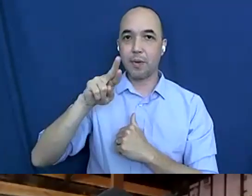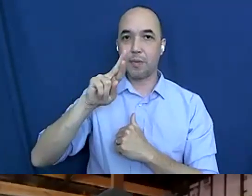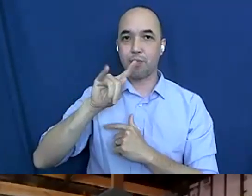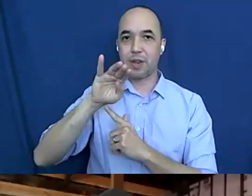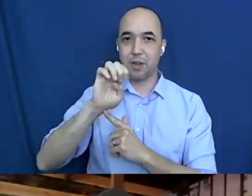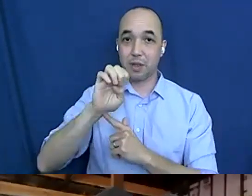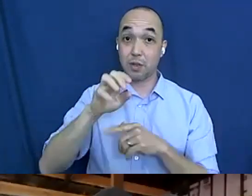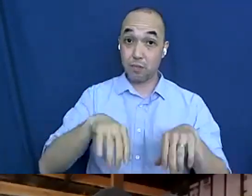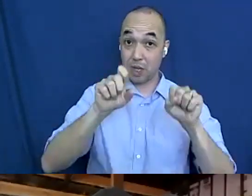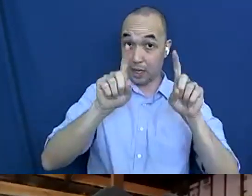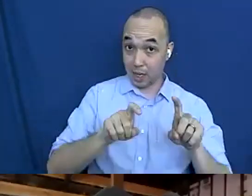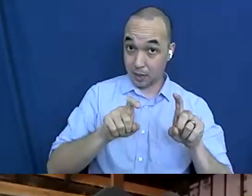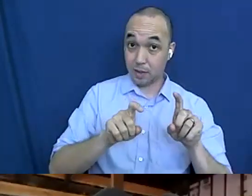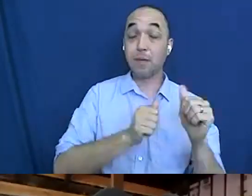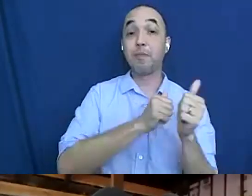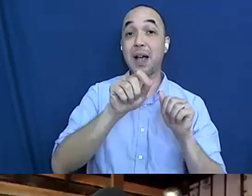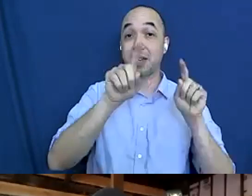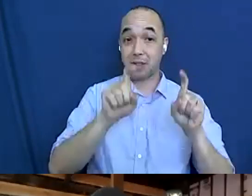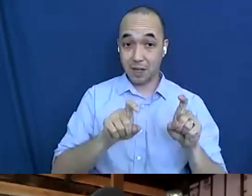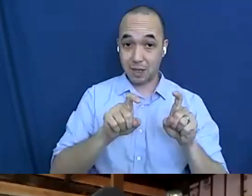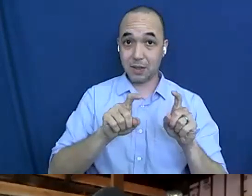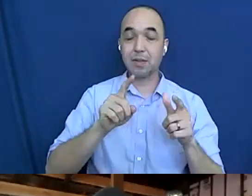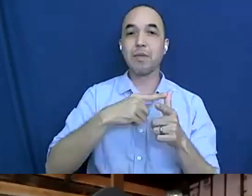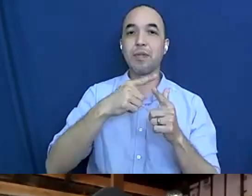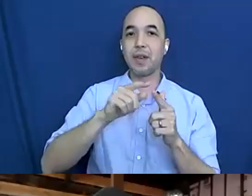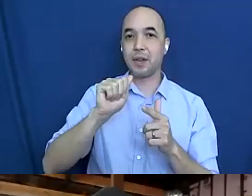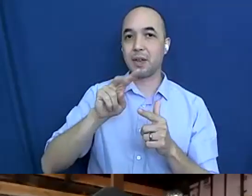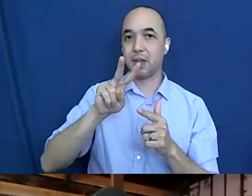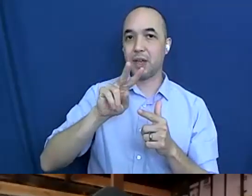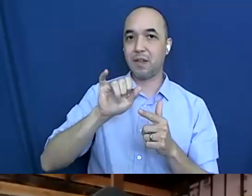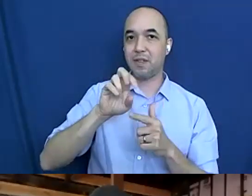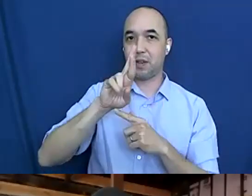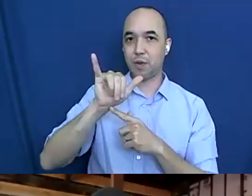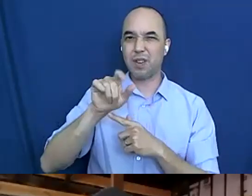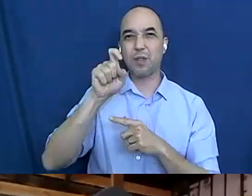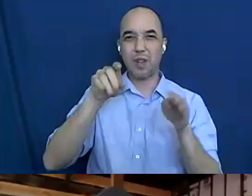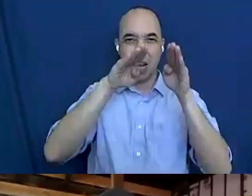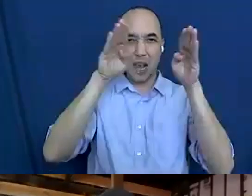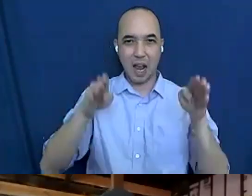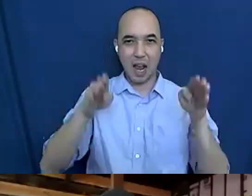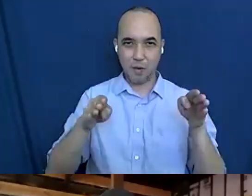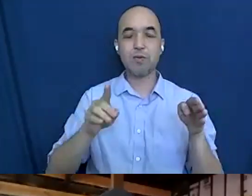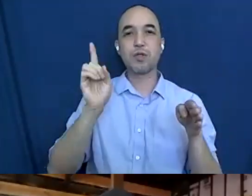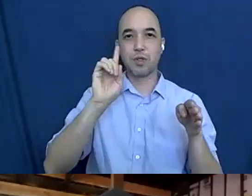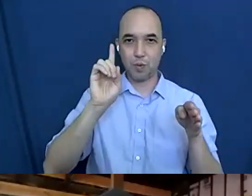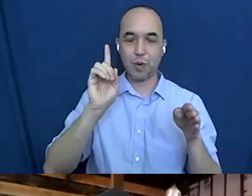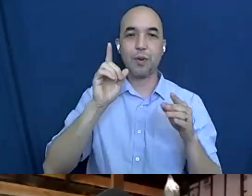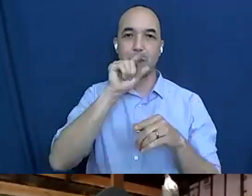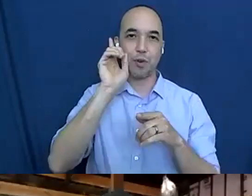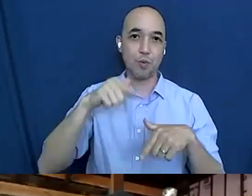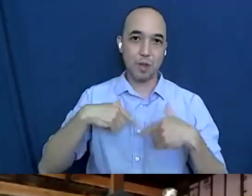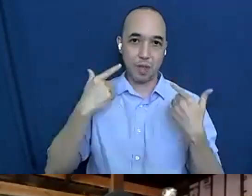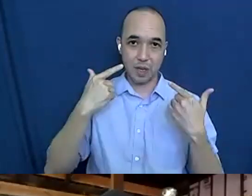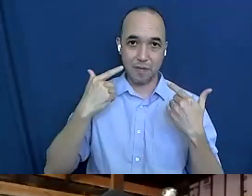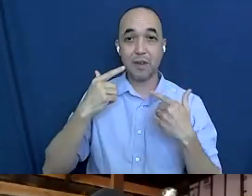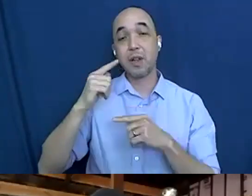test, you'll have an aviary, which is the house, the room that your birds will be housed in. They'll come out and inspect it and make sure that